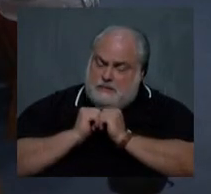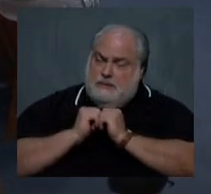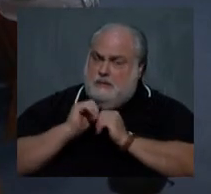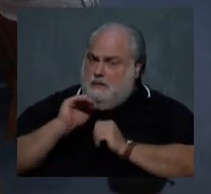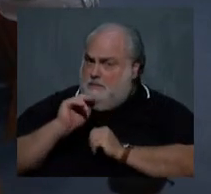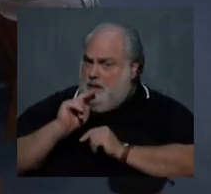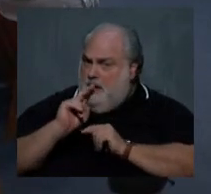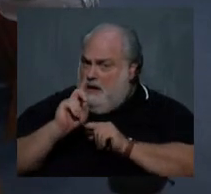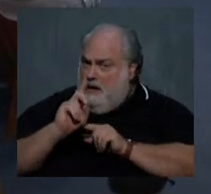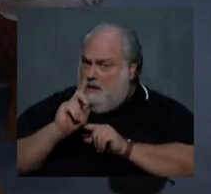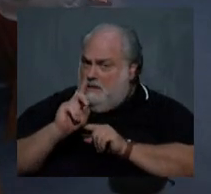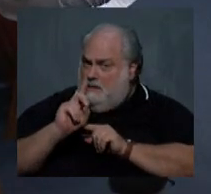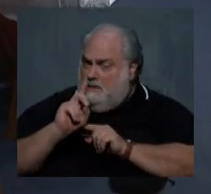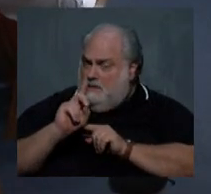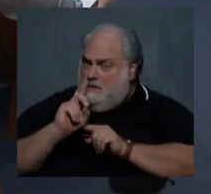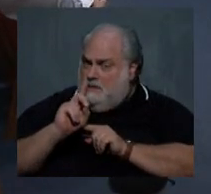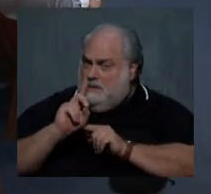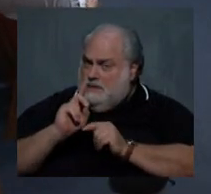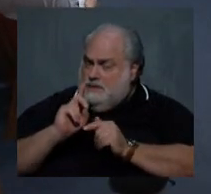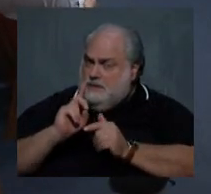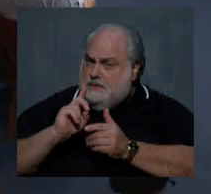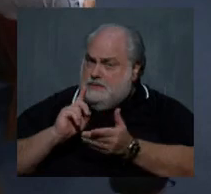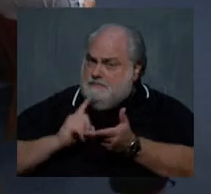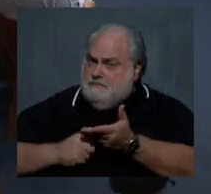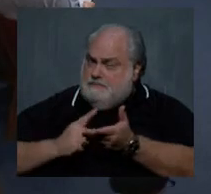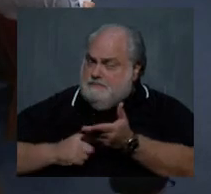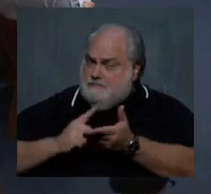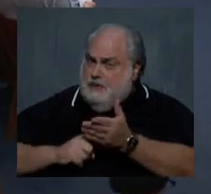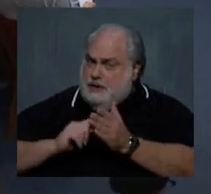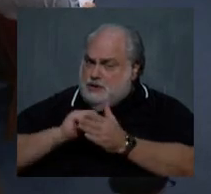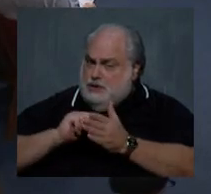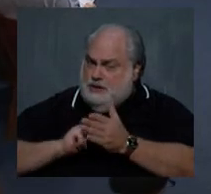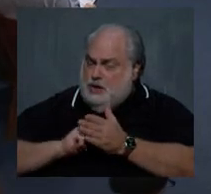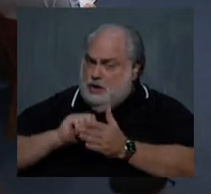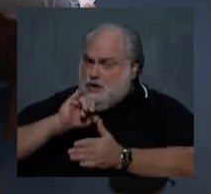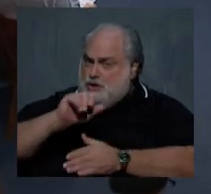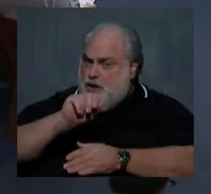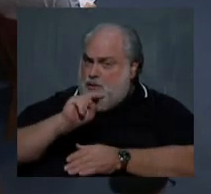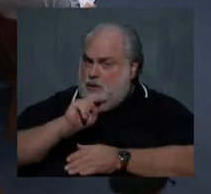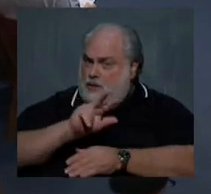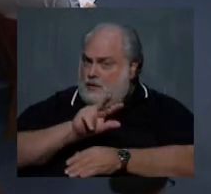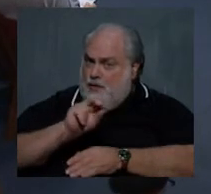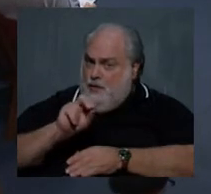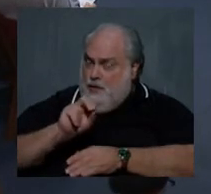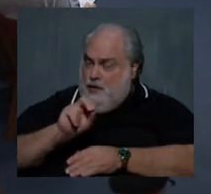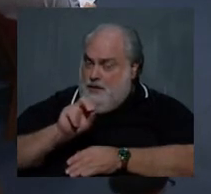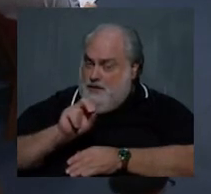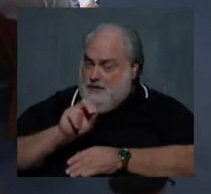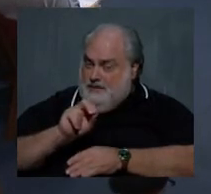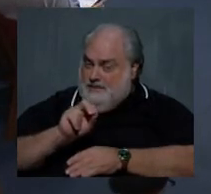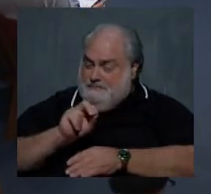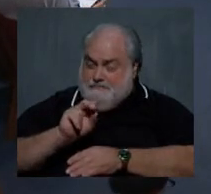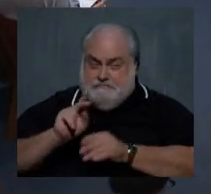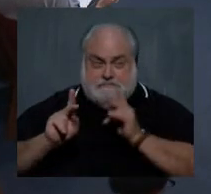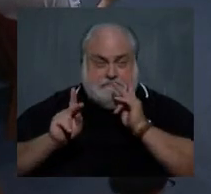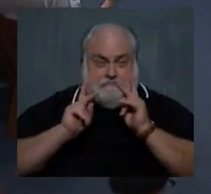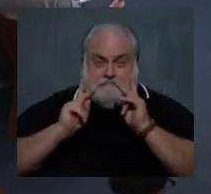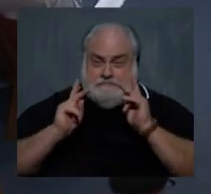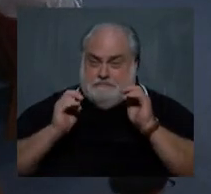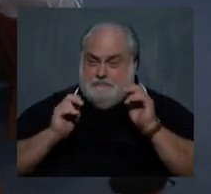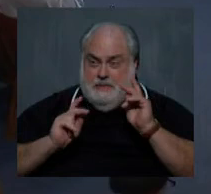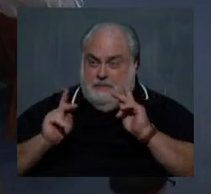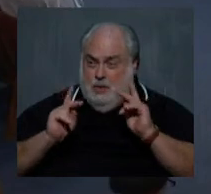bond issue and have a discussion at our agenda meeting on January 30th. I don't see anybody